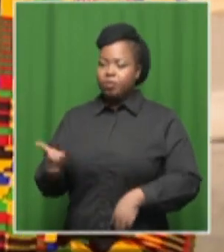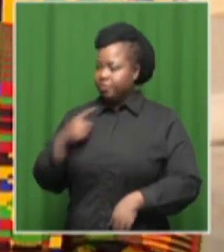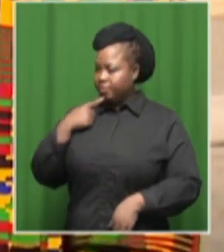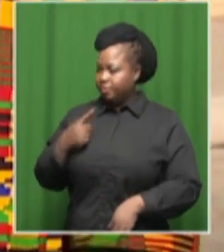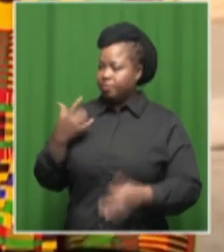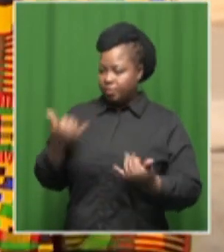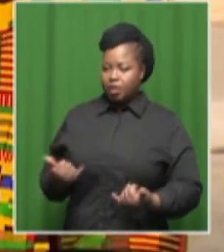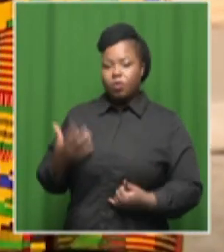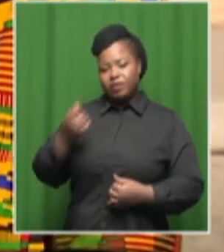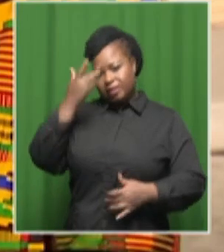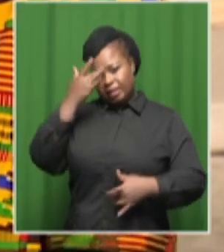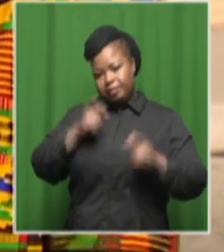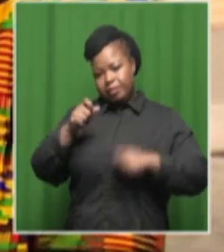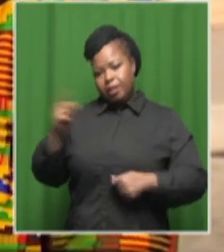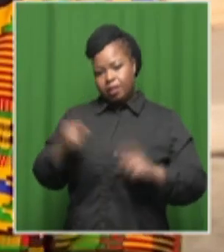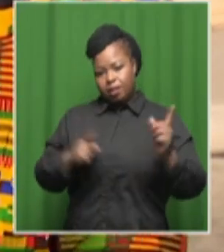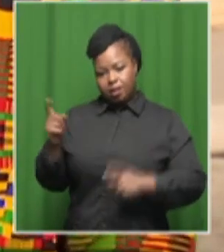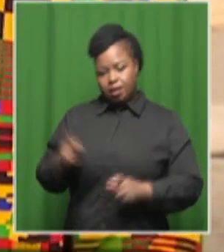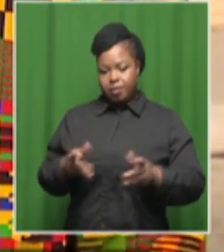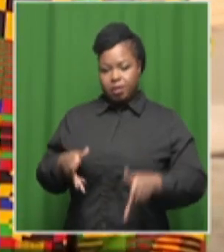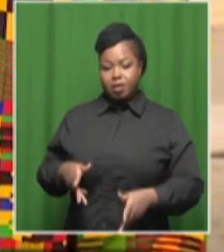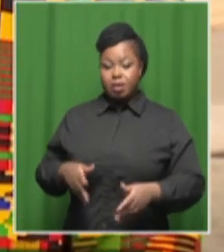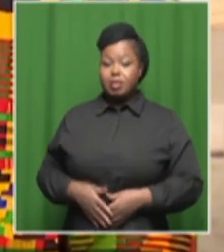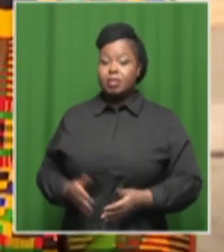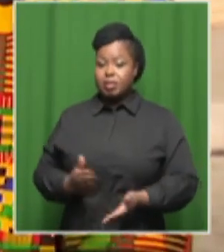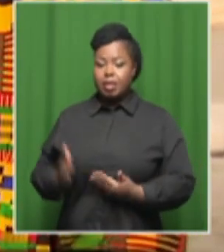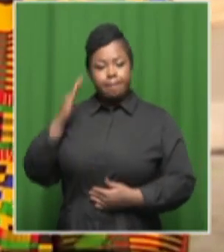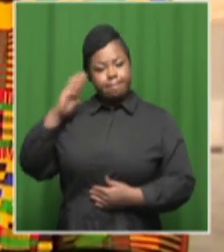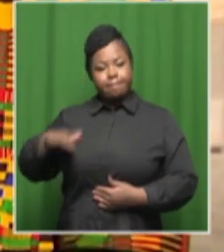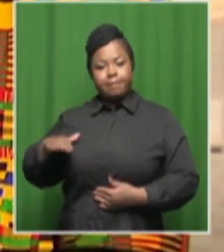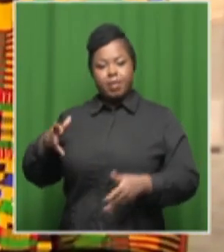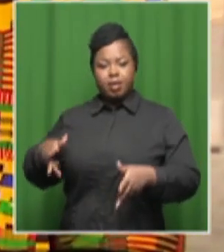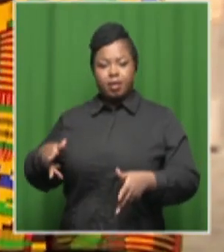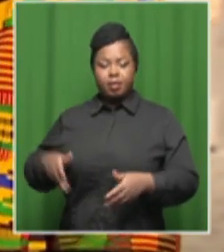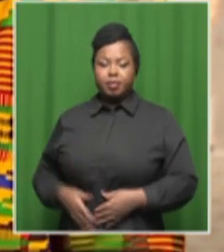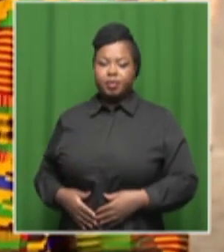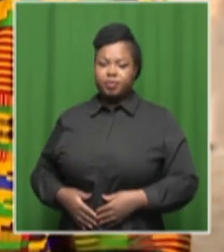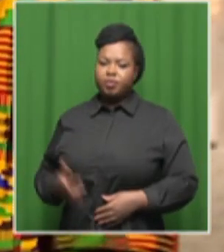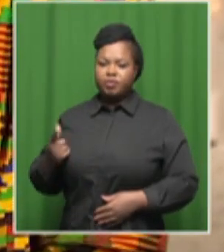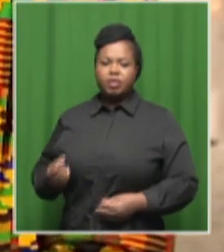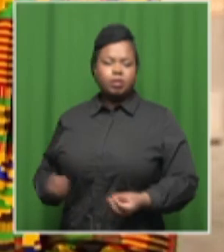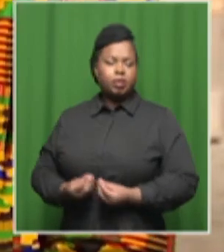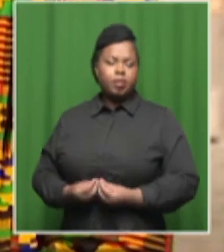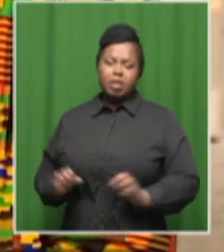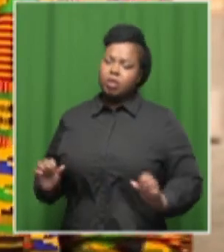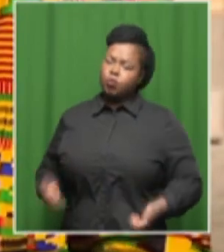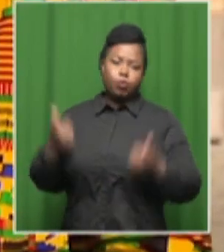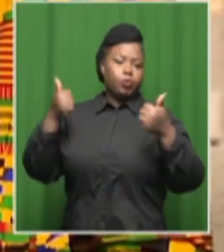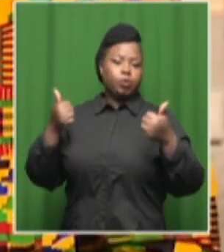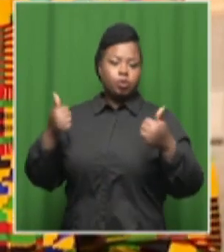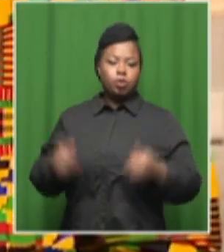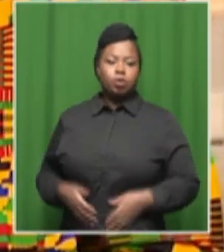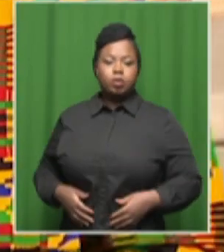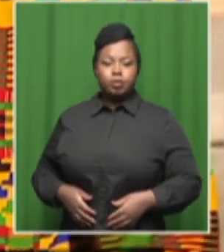that we do have patients. And we actually have patients that are also admitted. We've done something that's remarkable, which is stem